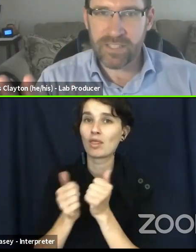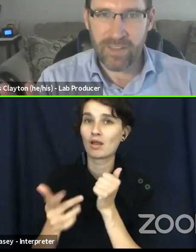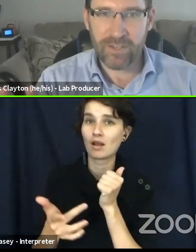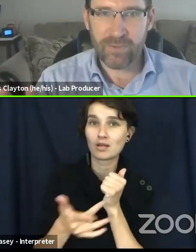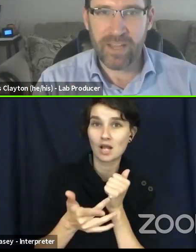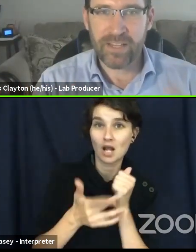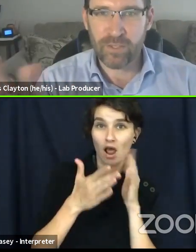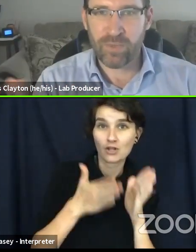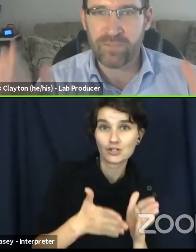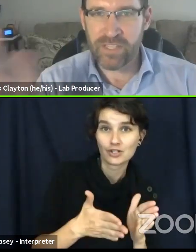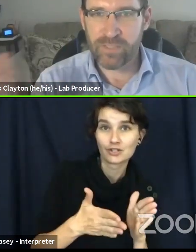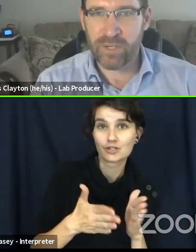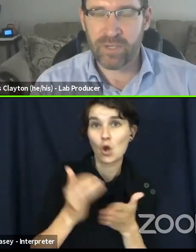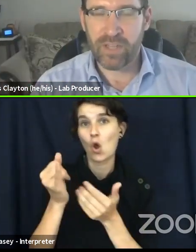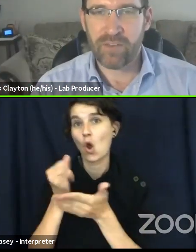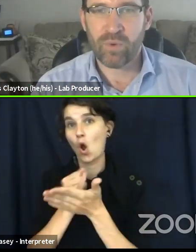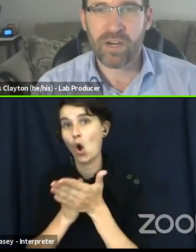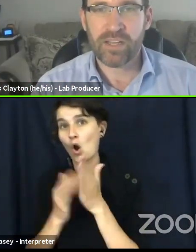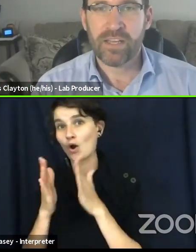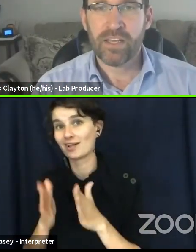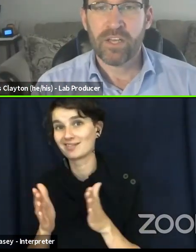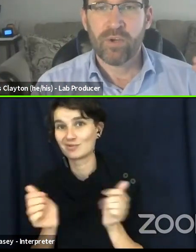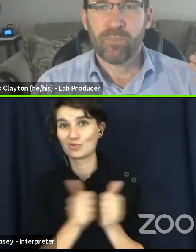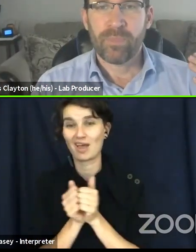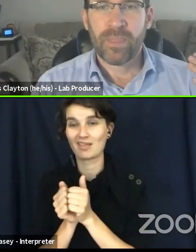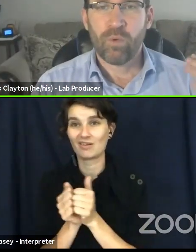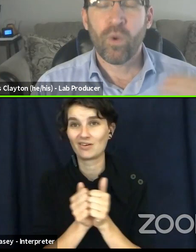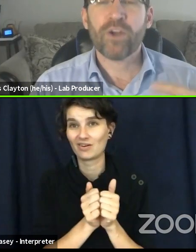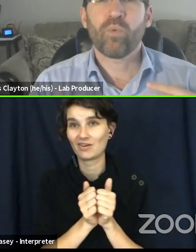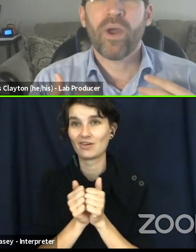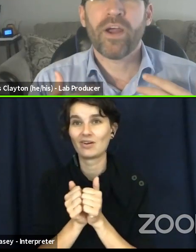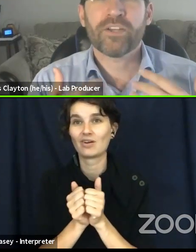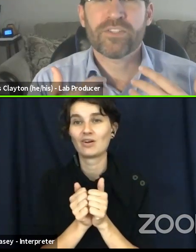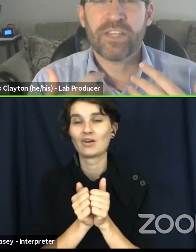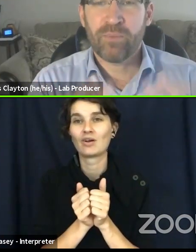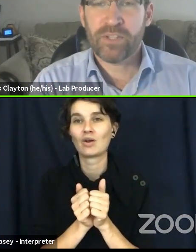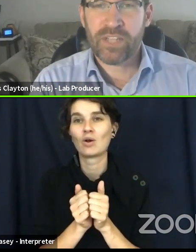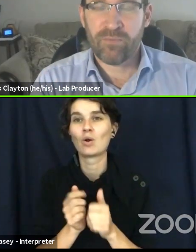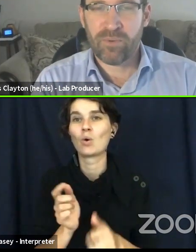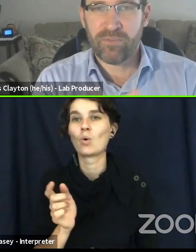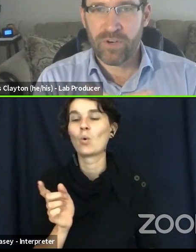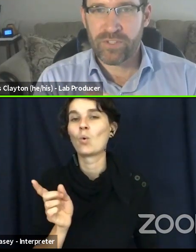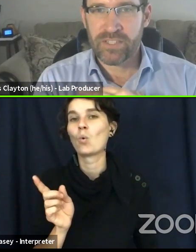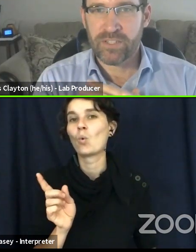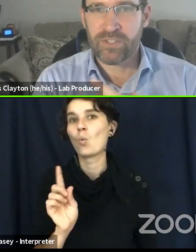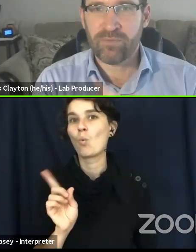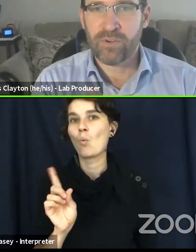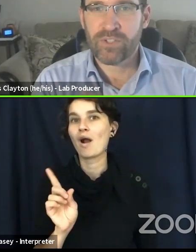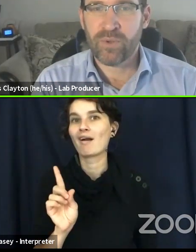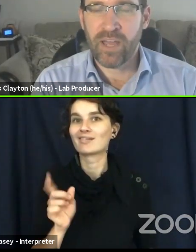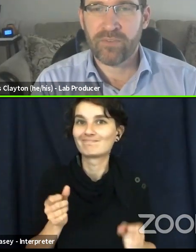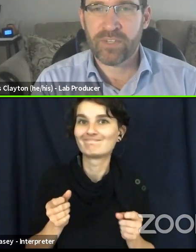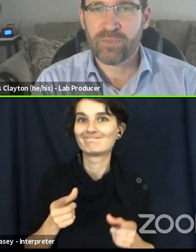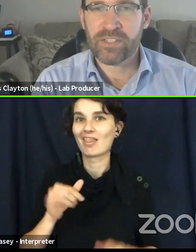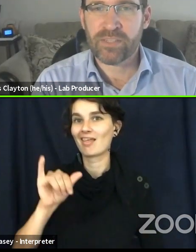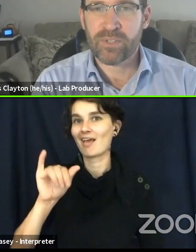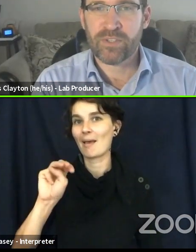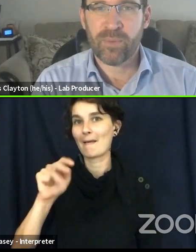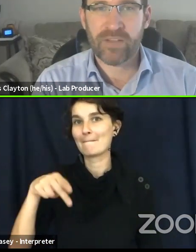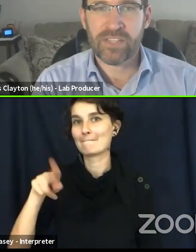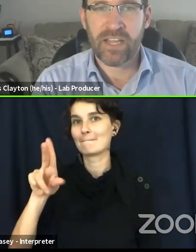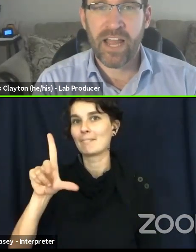artists together, right, in the ReFest, but in a lot of the work, where does the impulse come from first? Because there's some folks who have